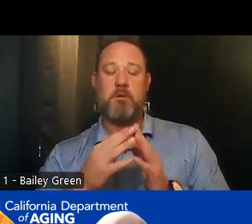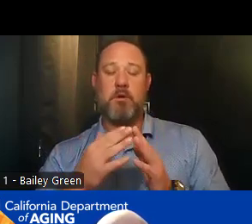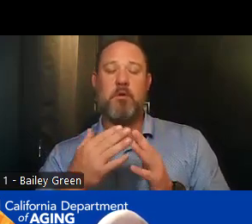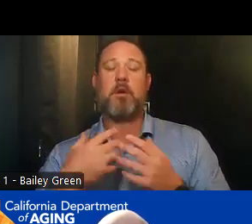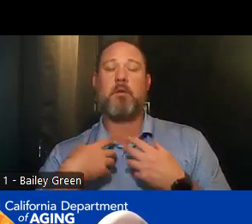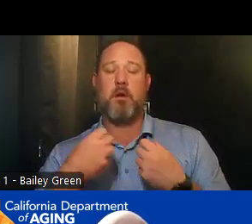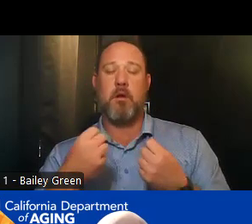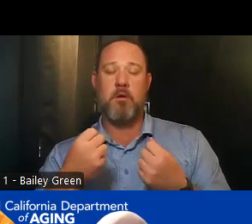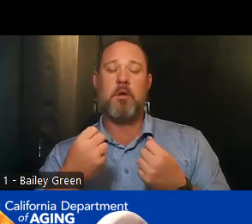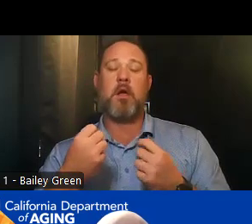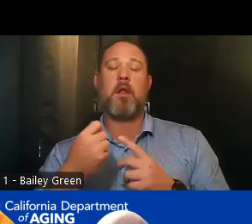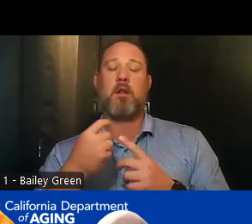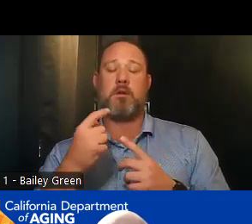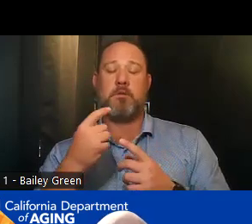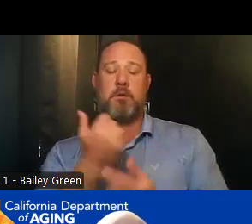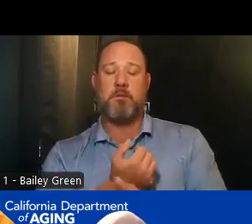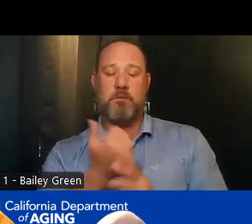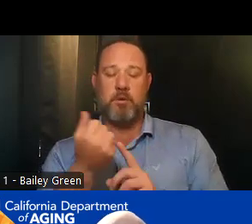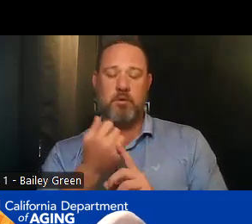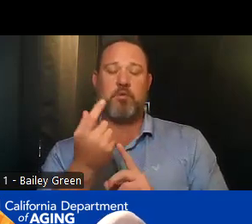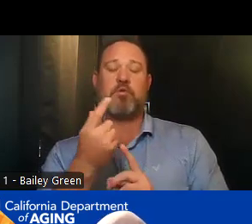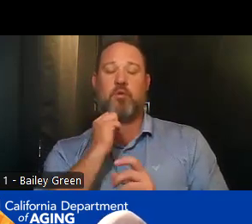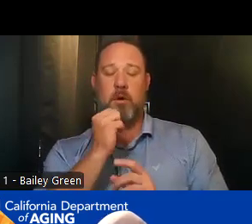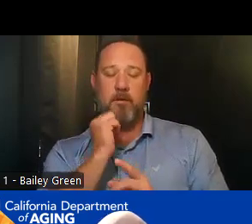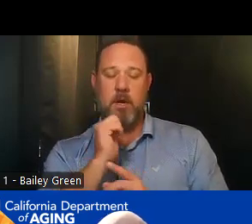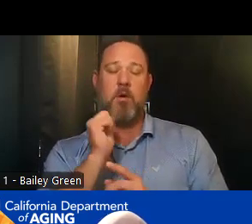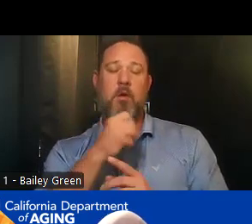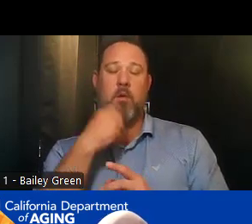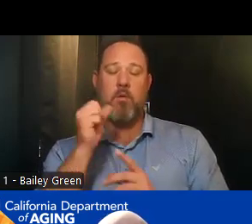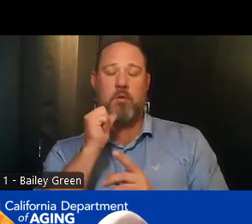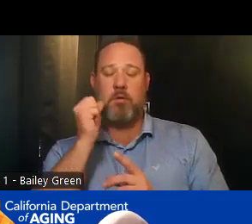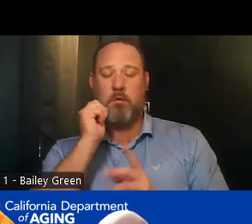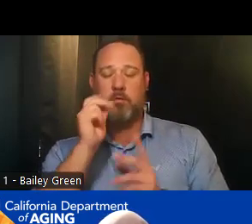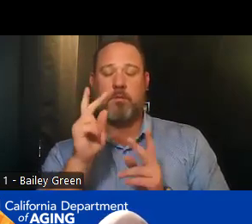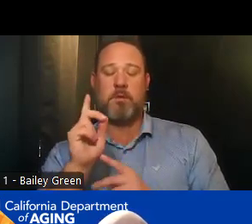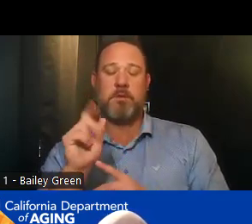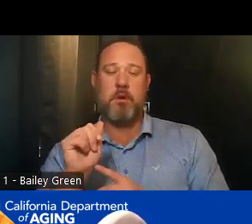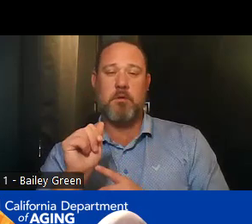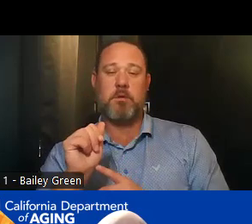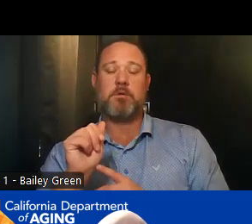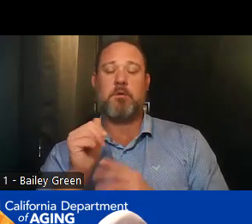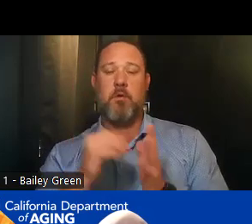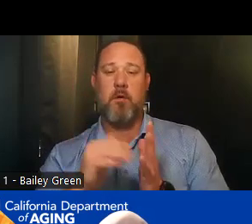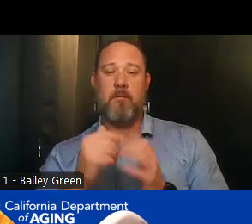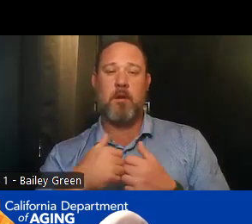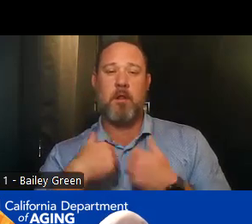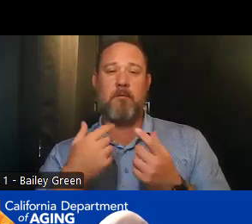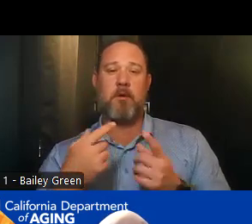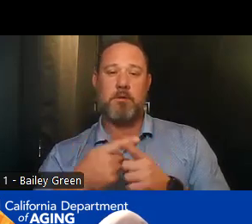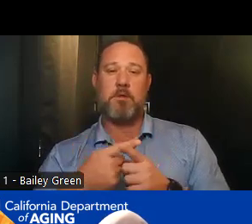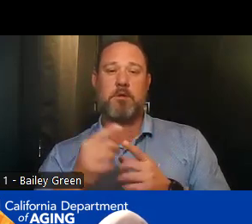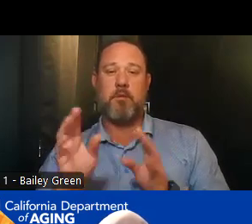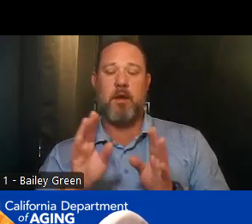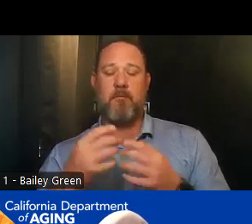and substance use disorder providers across the state who work daily with older adults and people with disabilities who often live at the intersection of behavioral